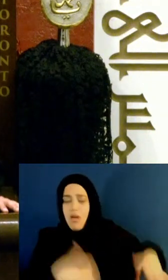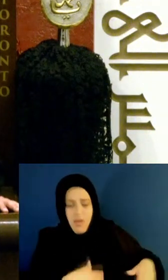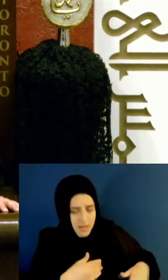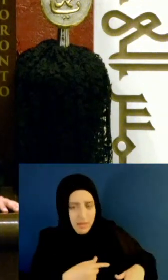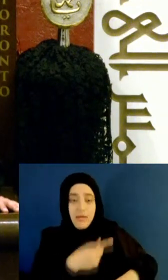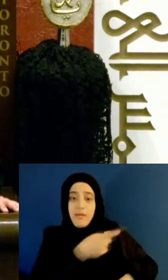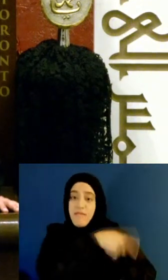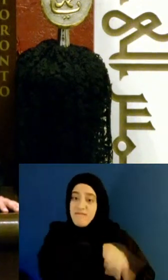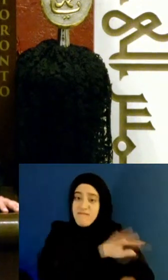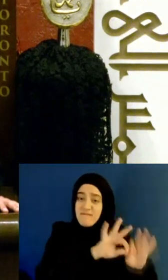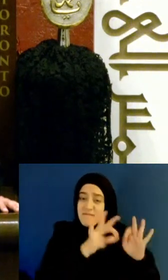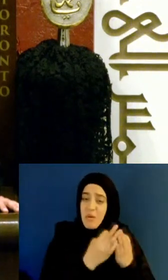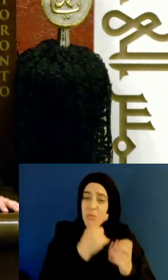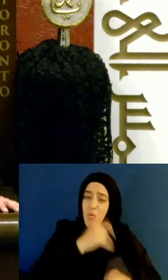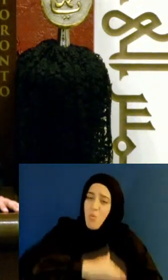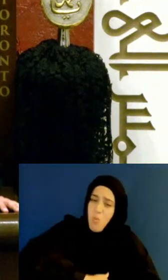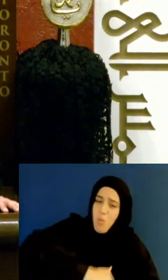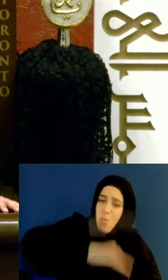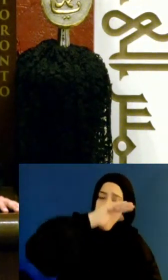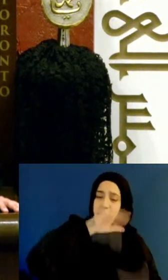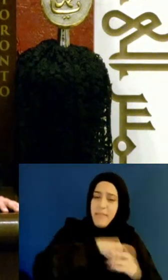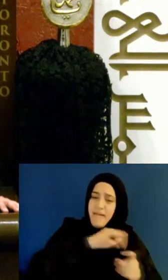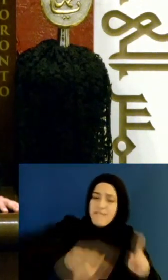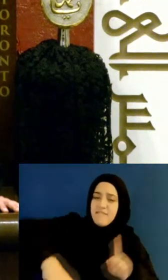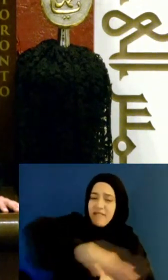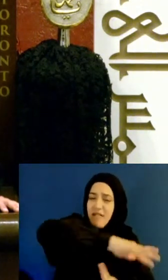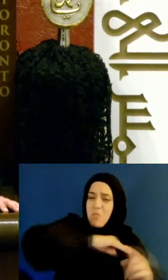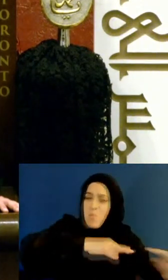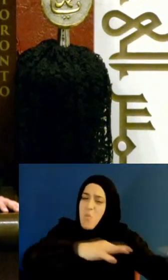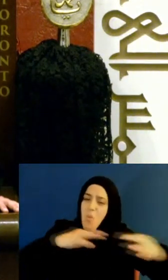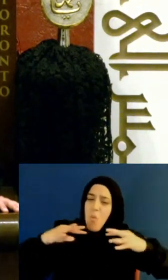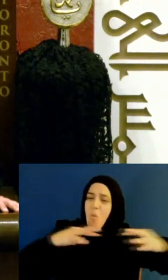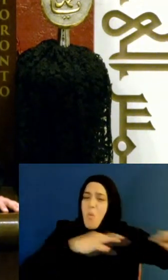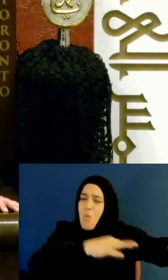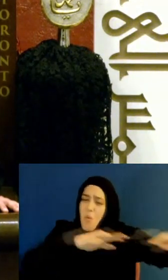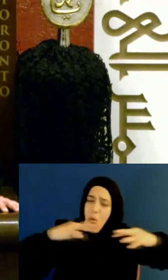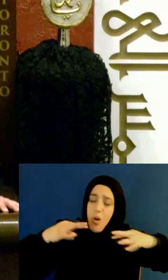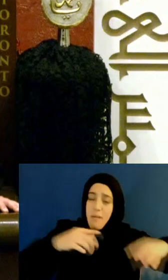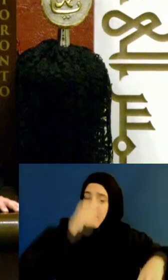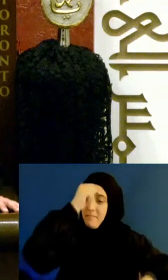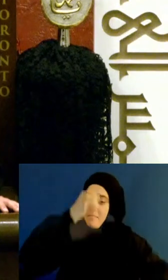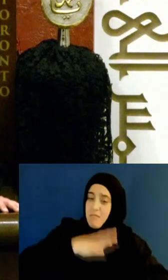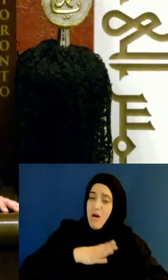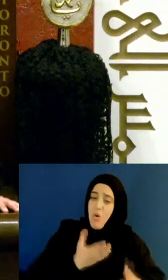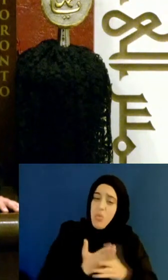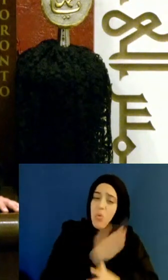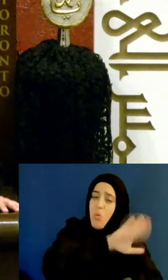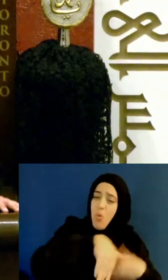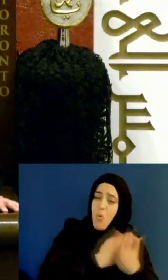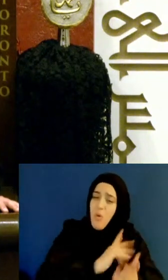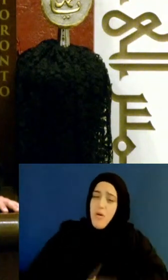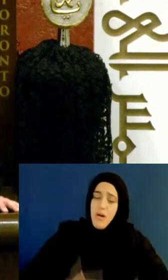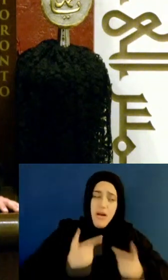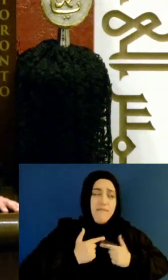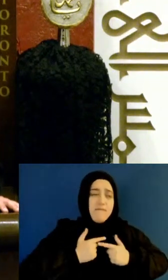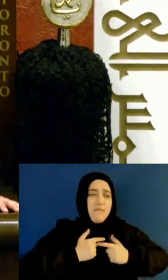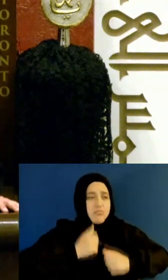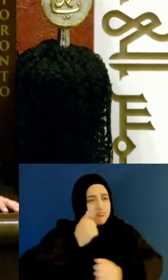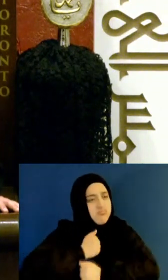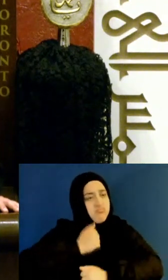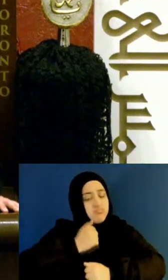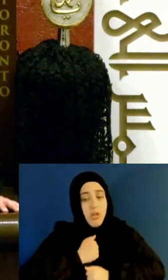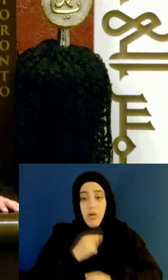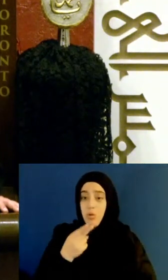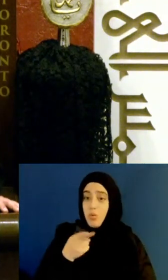war. Men who have served in the army their entire lives. Hur not only served in the army, he was one